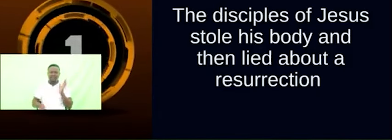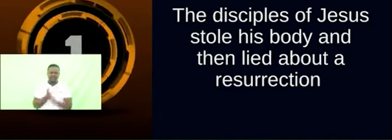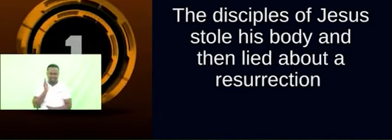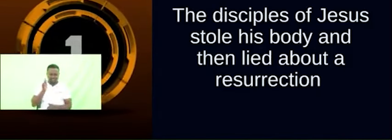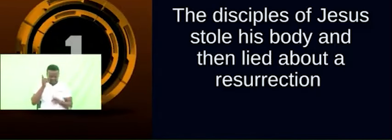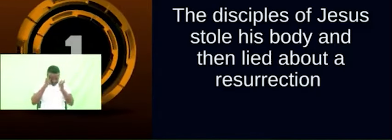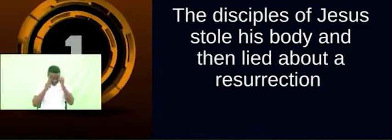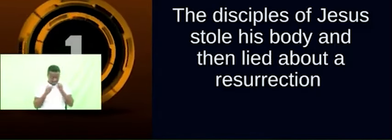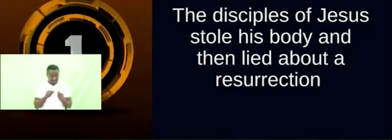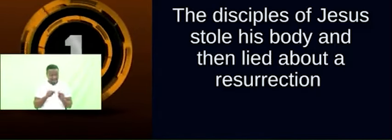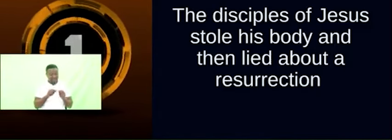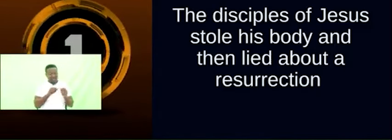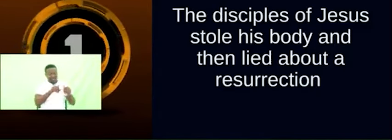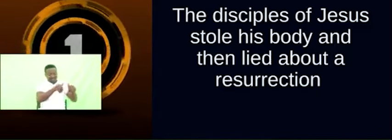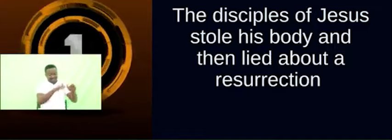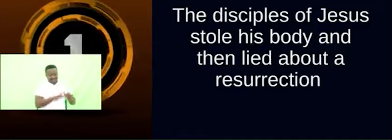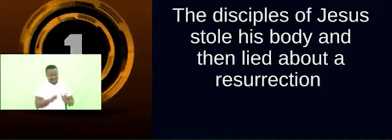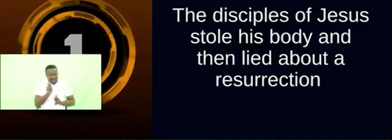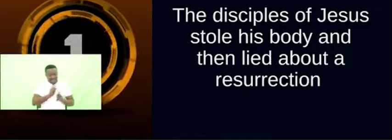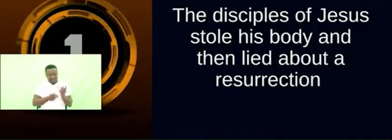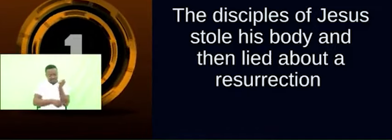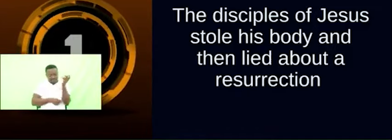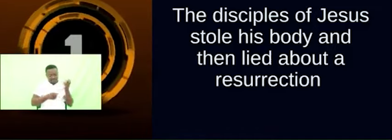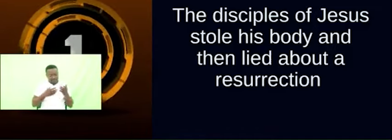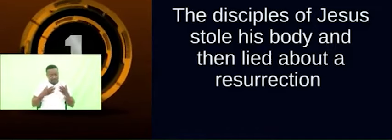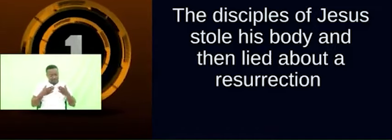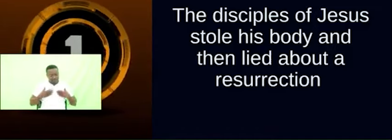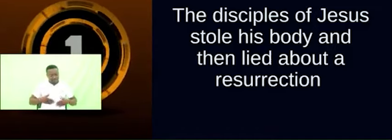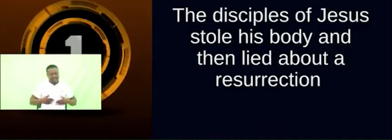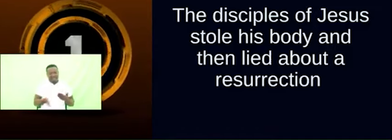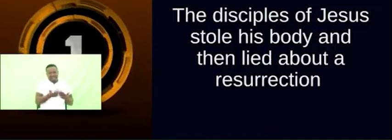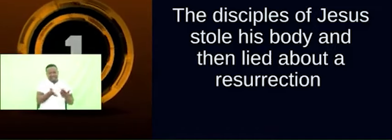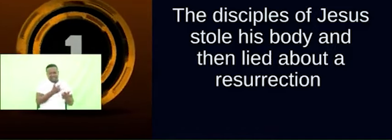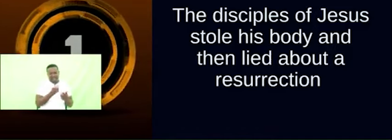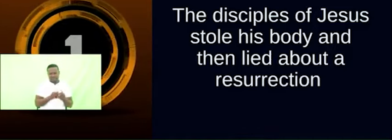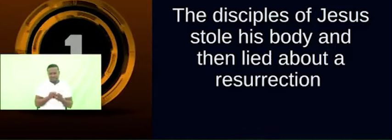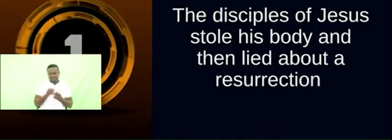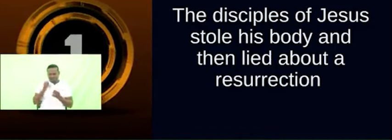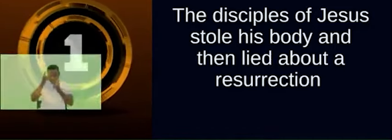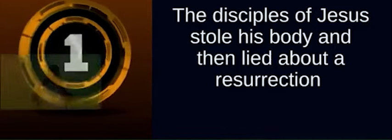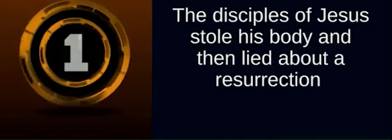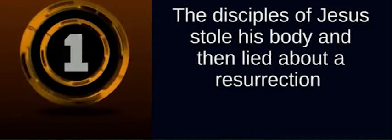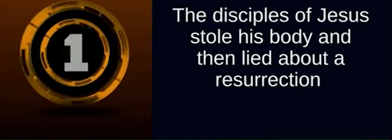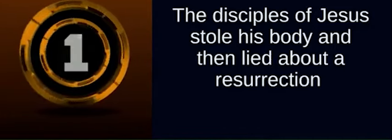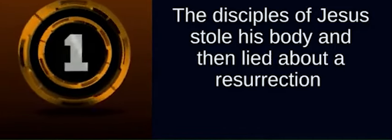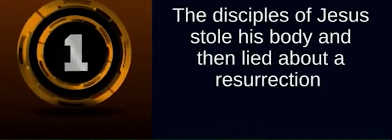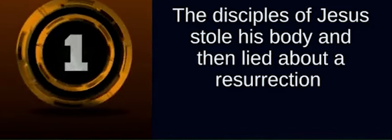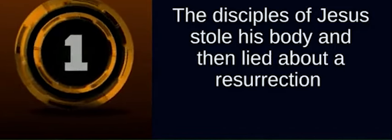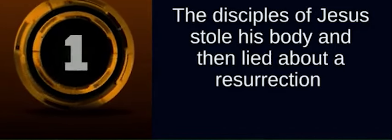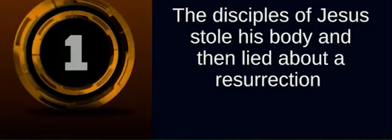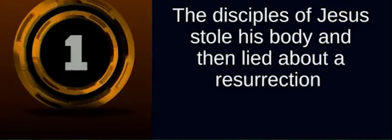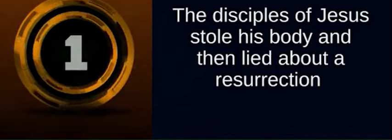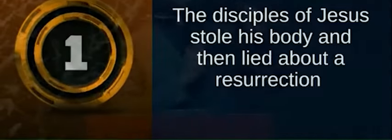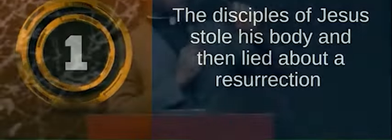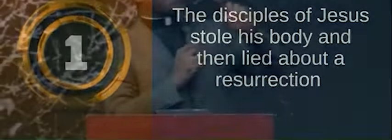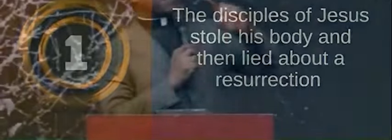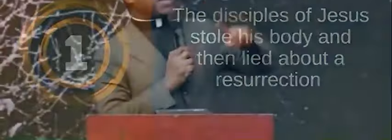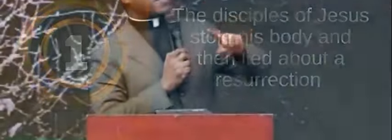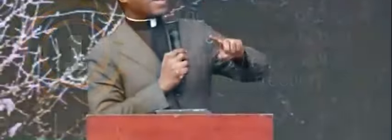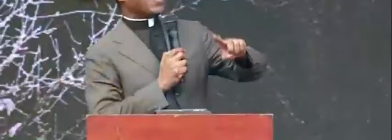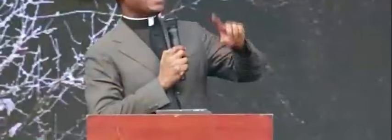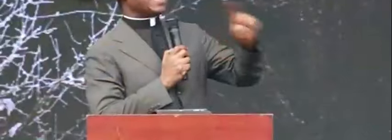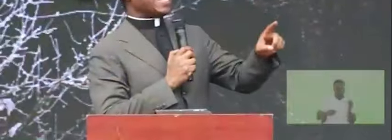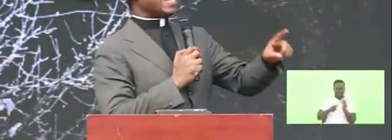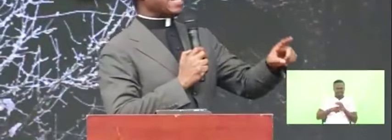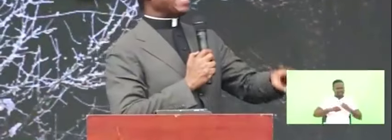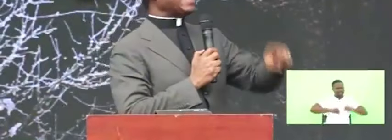was common in those days. Even the disciples believed that the body had been stolen. Whilst the big